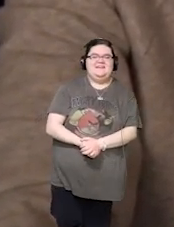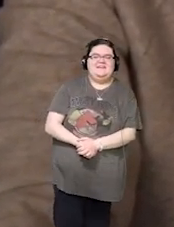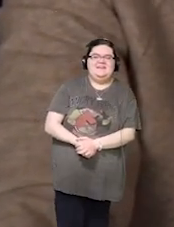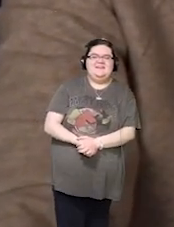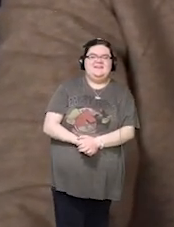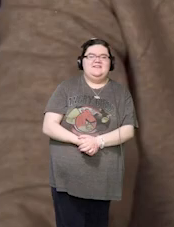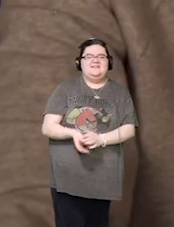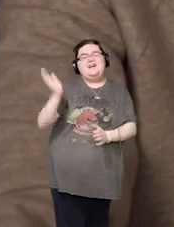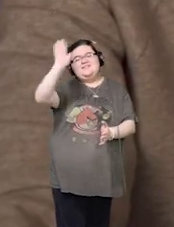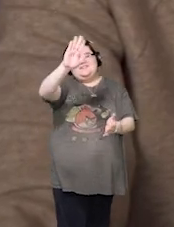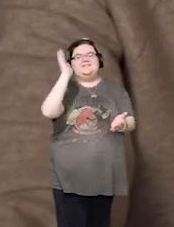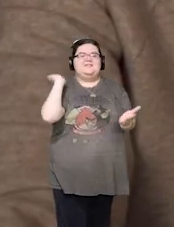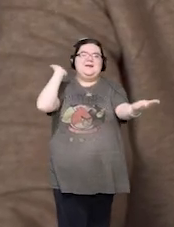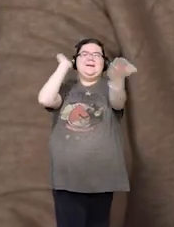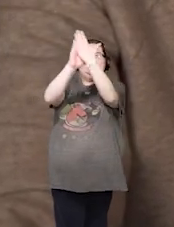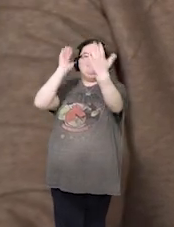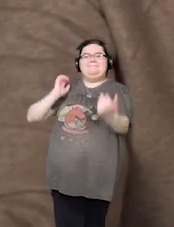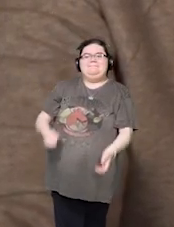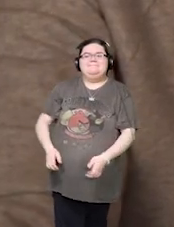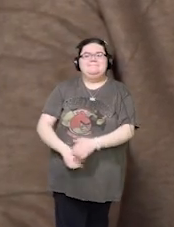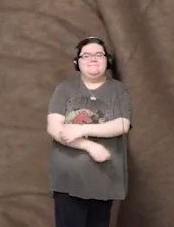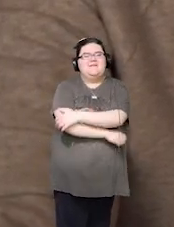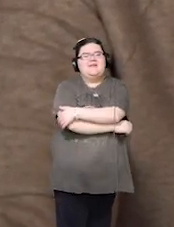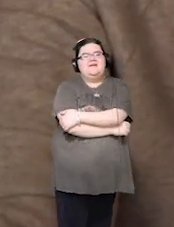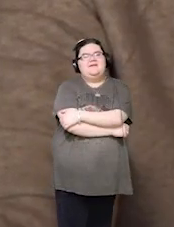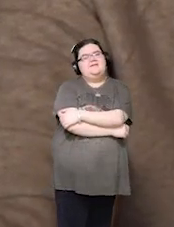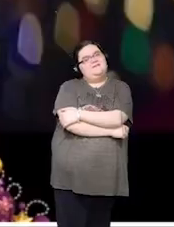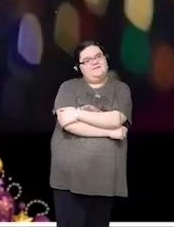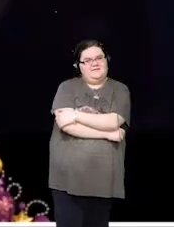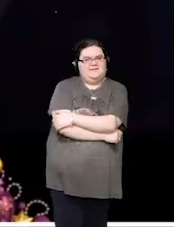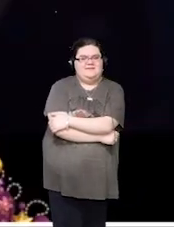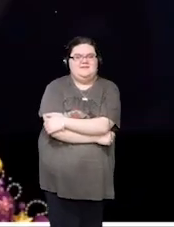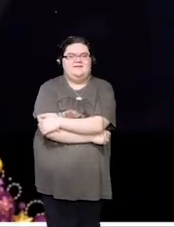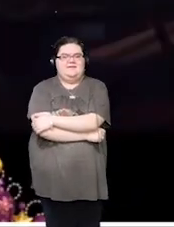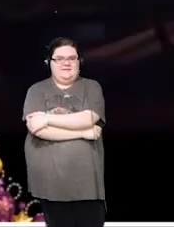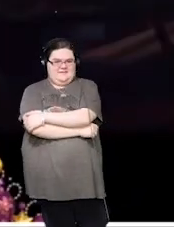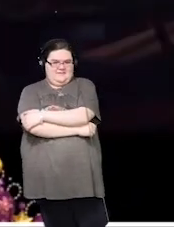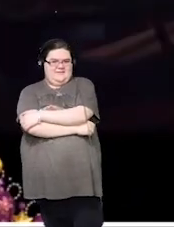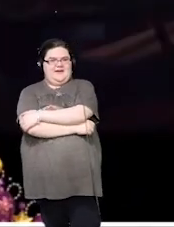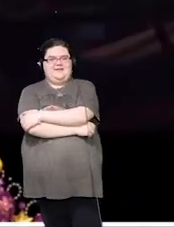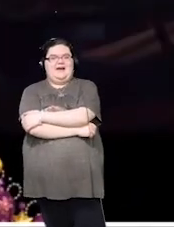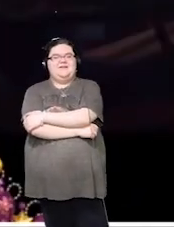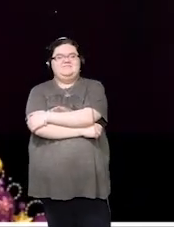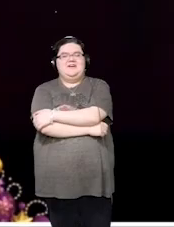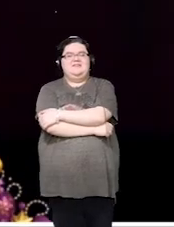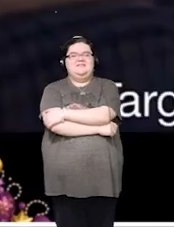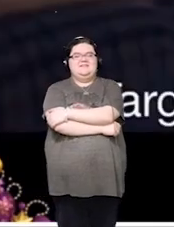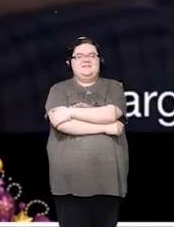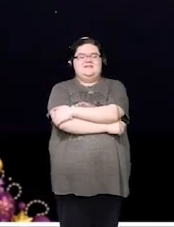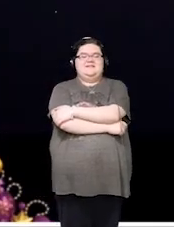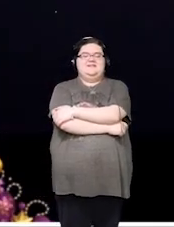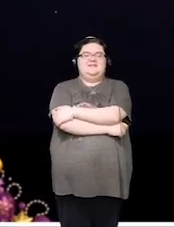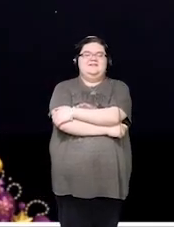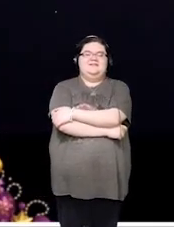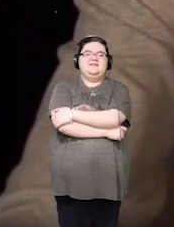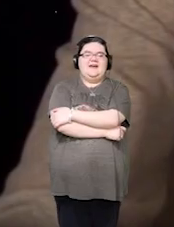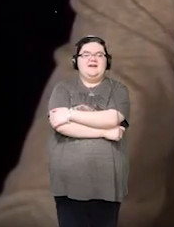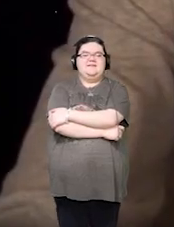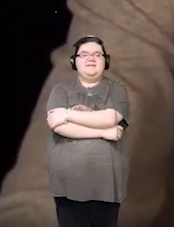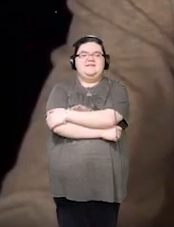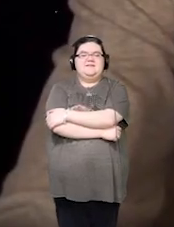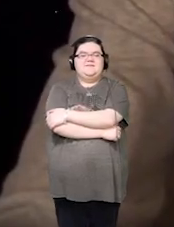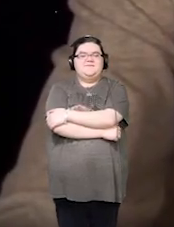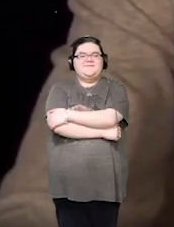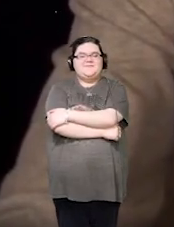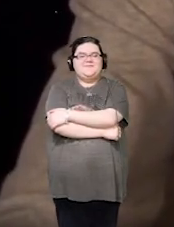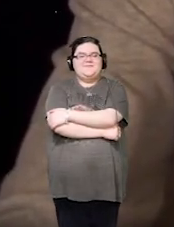went, yeah, just do this with orange, do this with sky. They weren't even wearing orange. No. You mentioned it in the last 3 seconds. No one